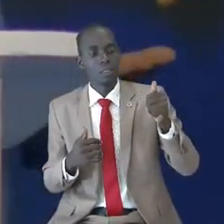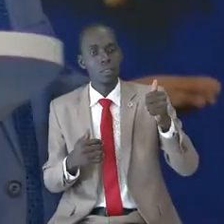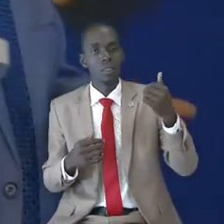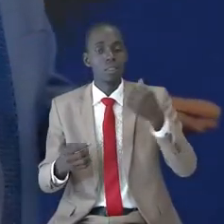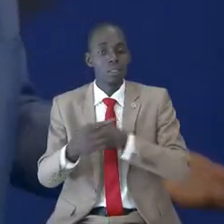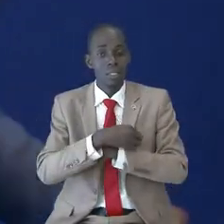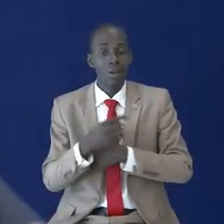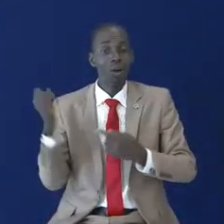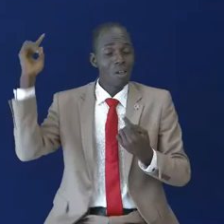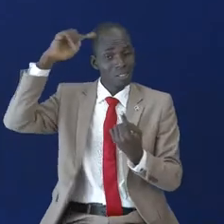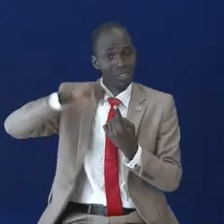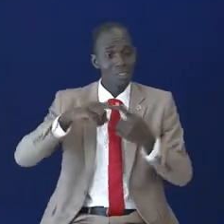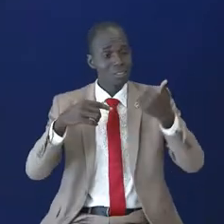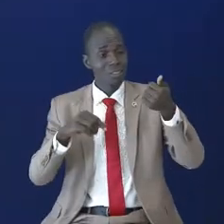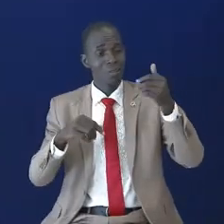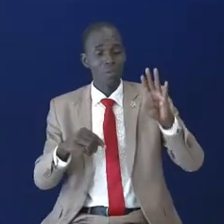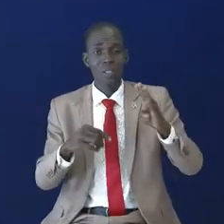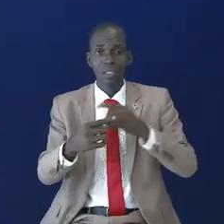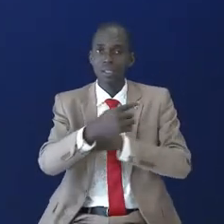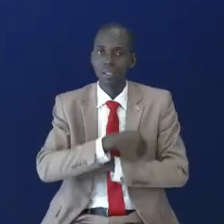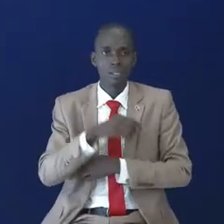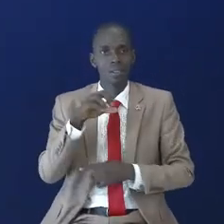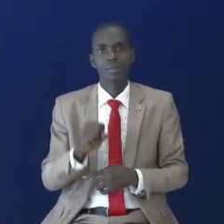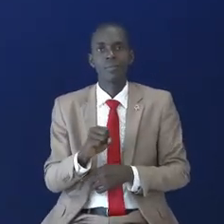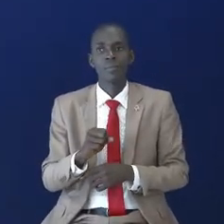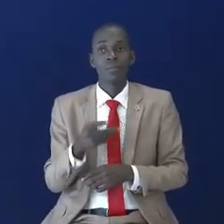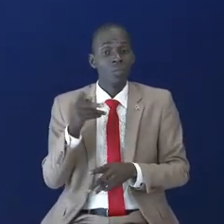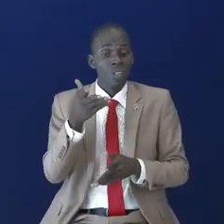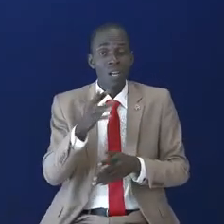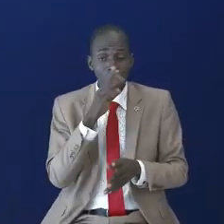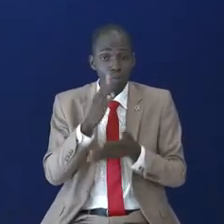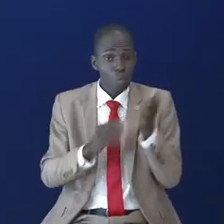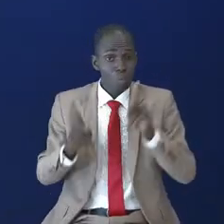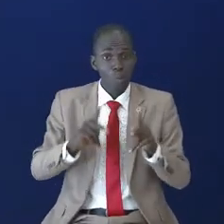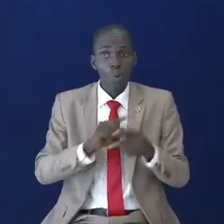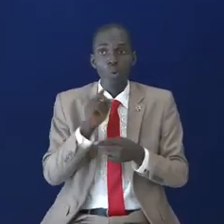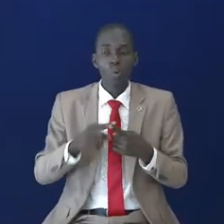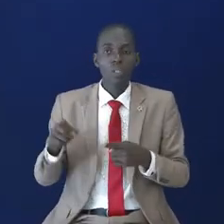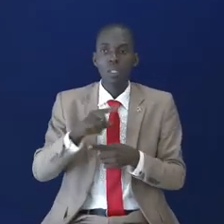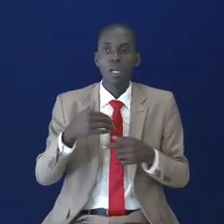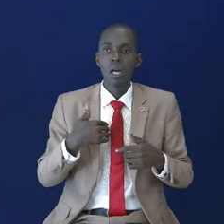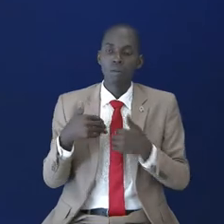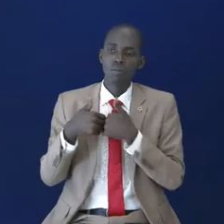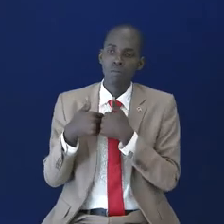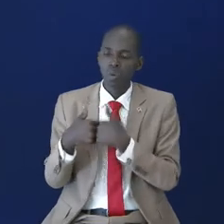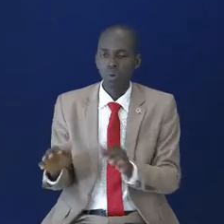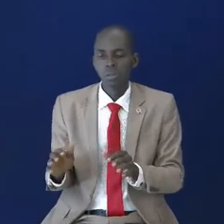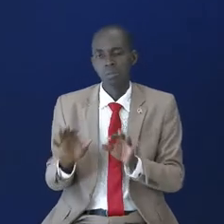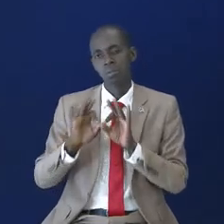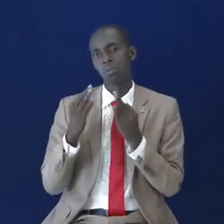until this 14th day. There are people, when they have lost a relative, a loved